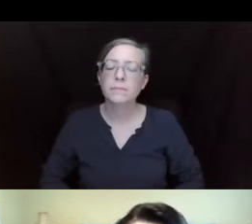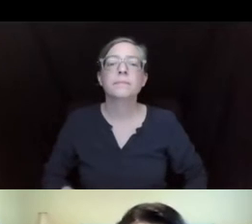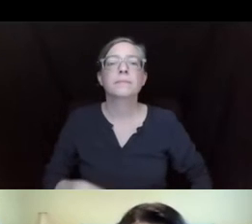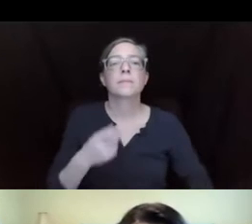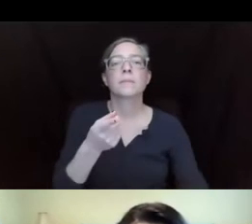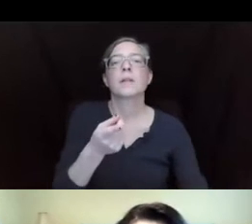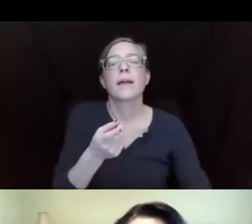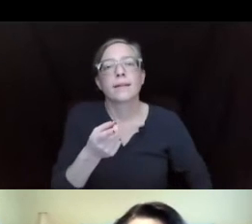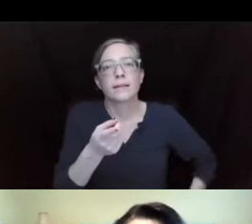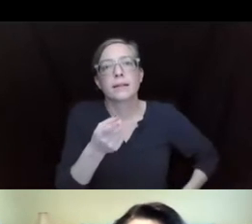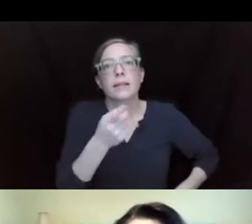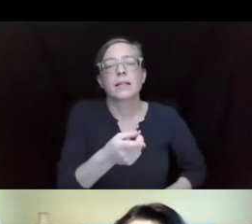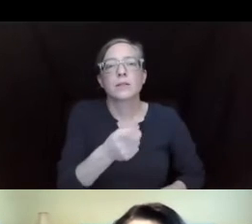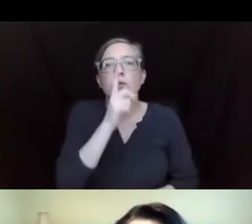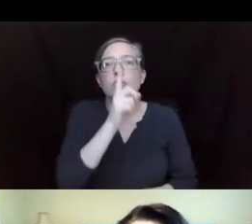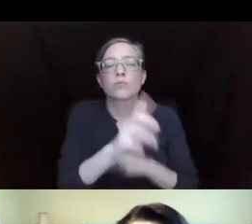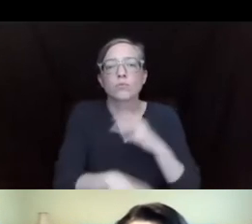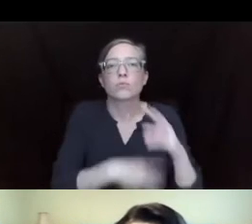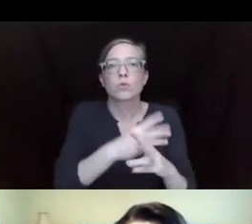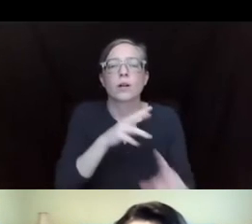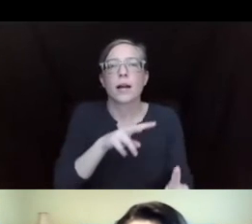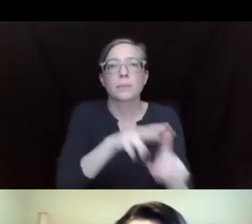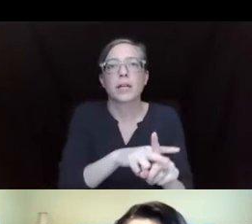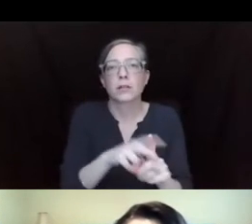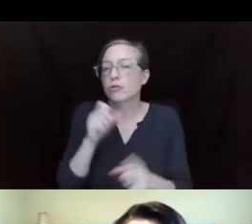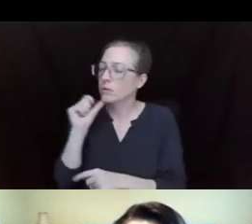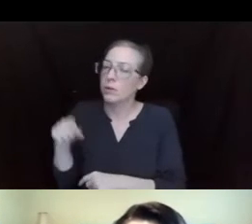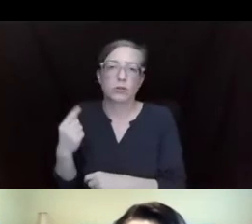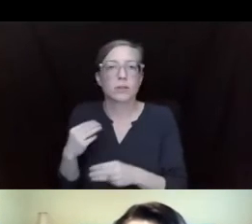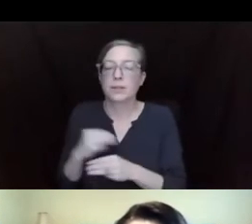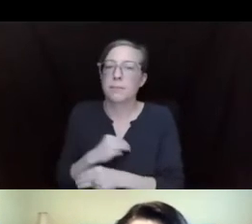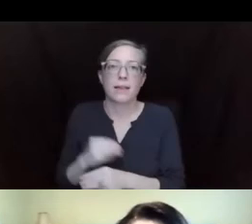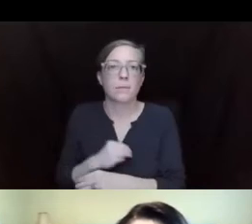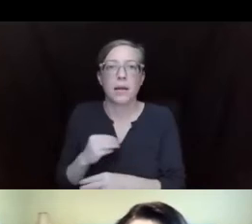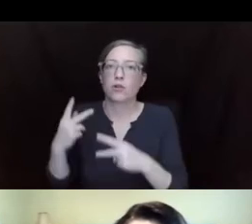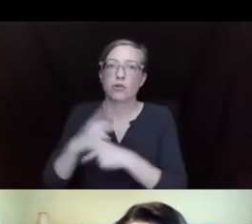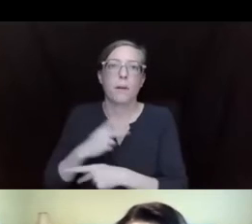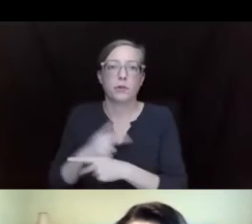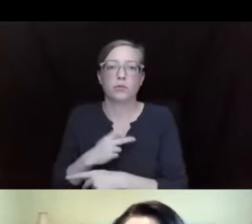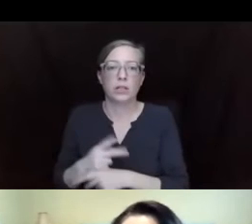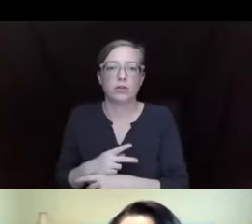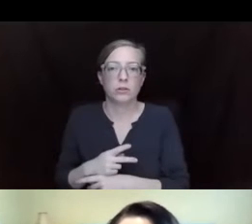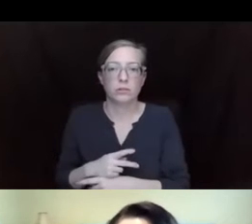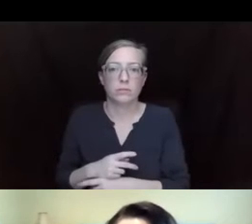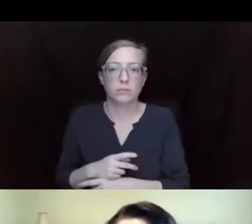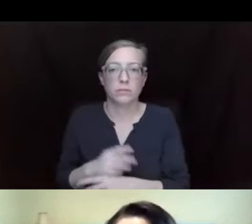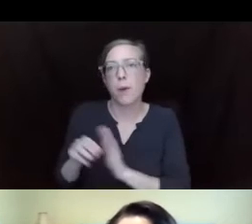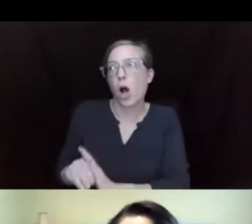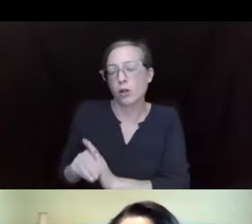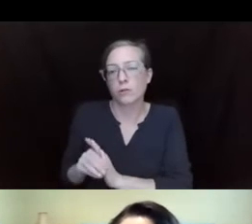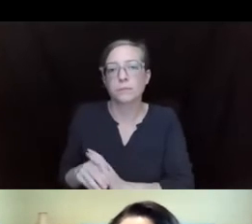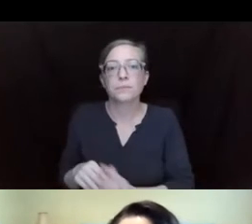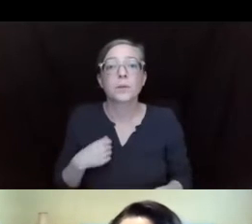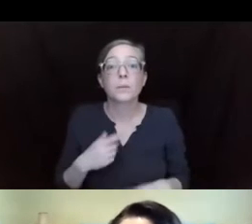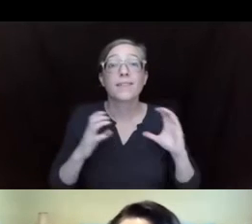practical application. When we have normal posts that were round, and we have, for example, cells, and we apply the electric field, the cell used to go and